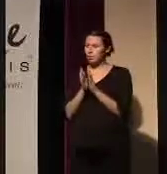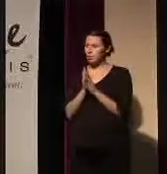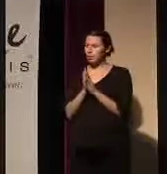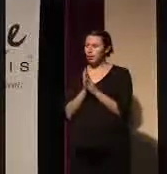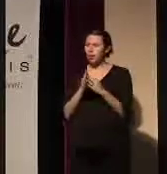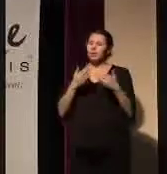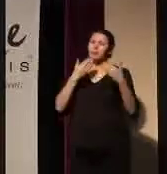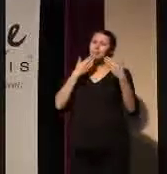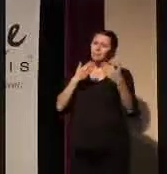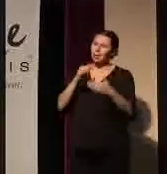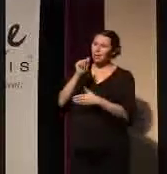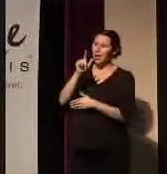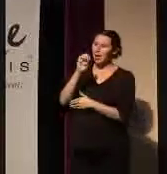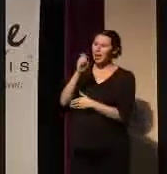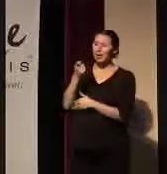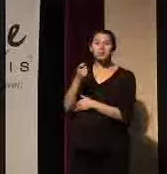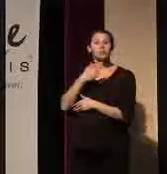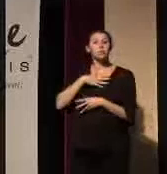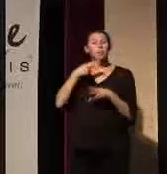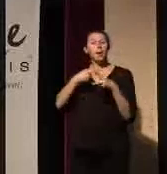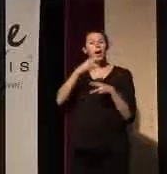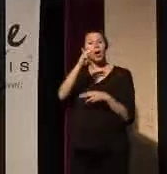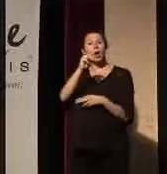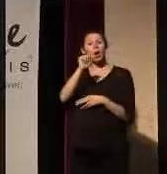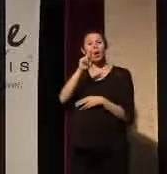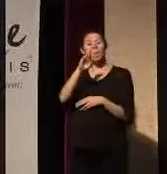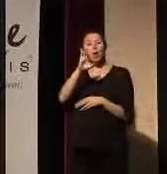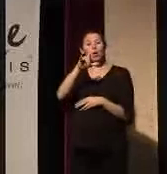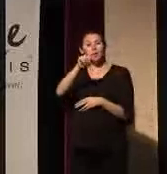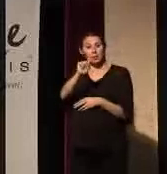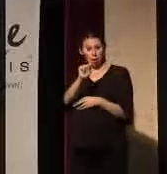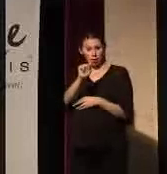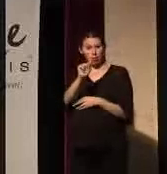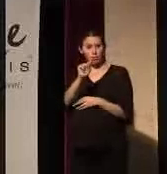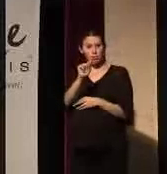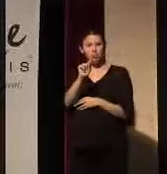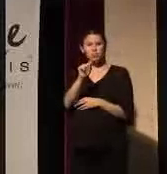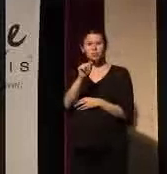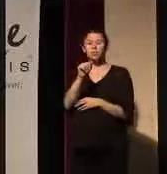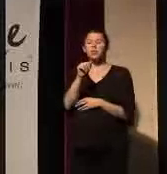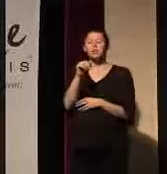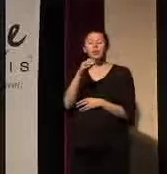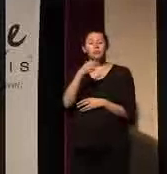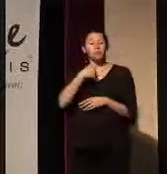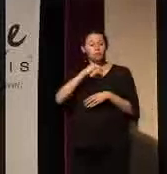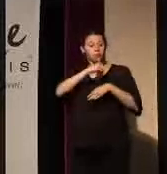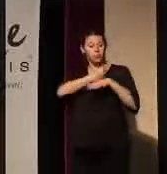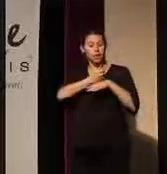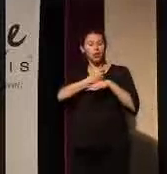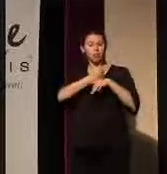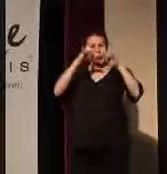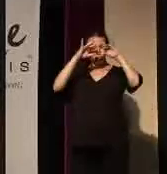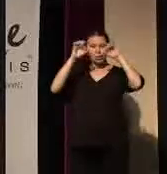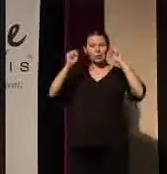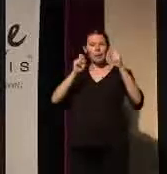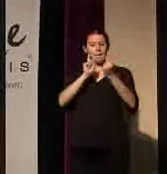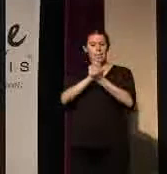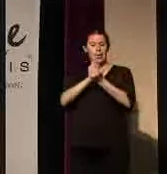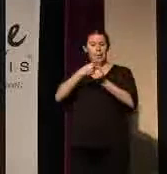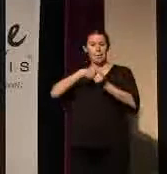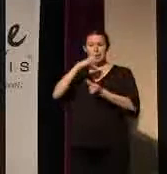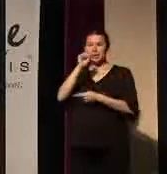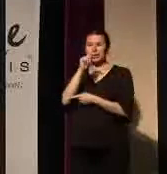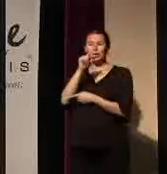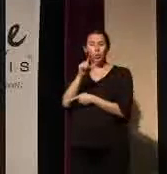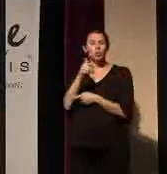Thank you, Alex. My name is Marcia Evers-Levy, and I am the founder and president of Meet Me St. Louis. It's a